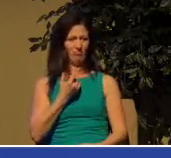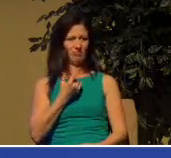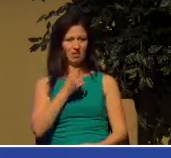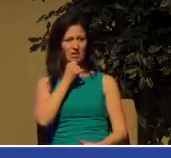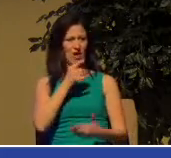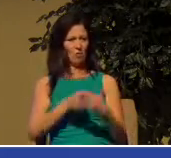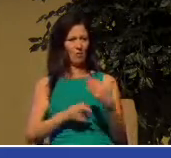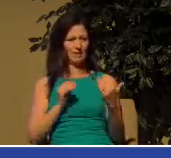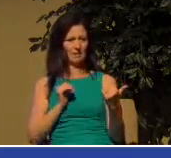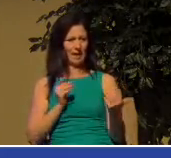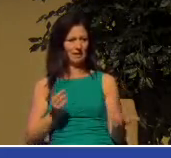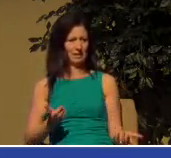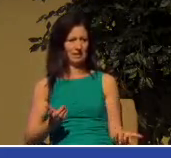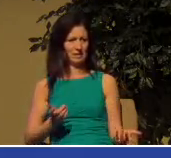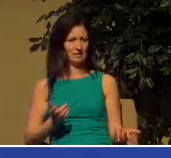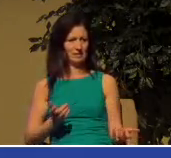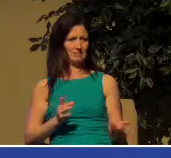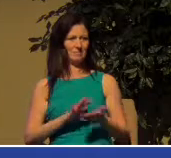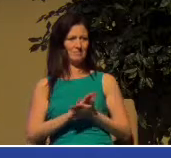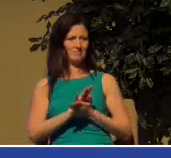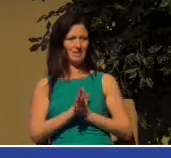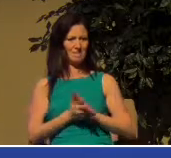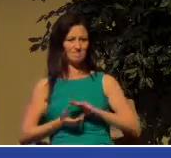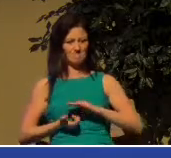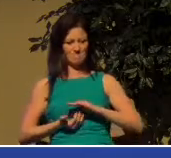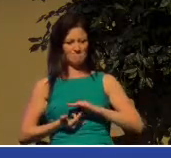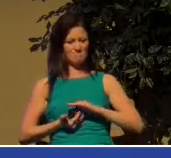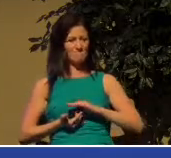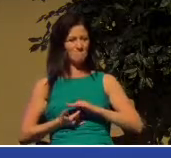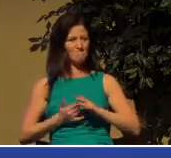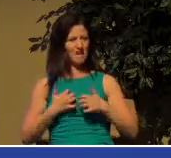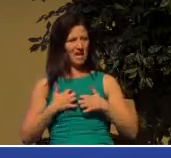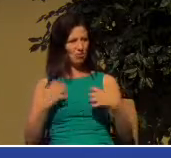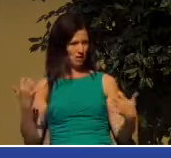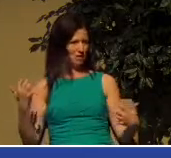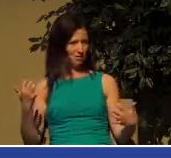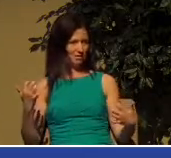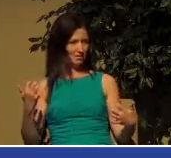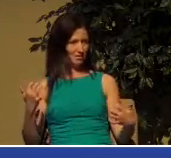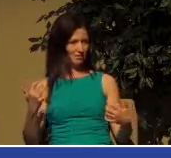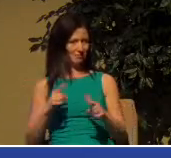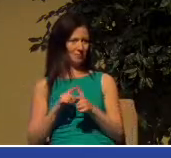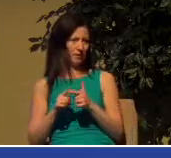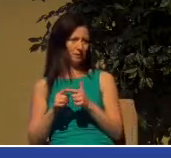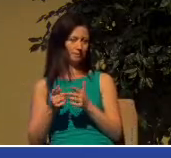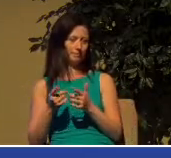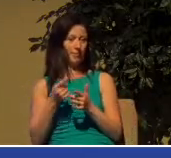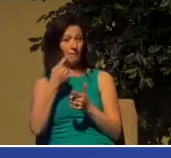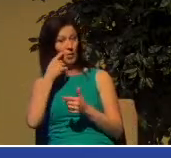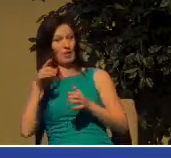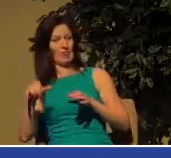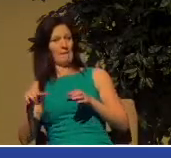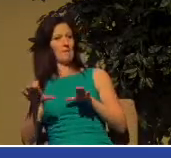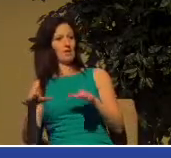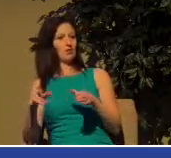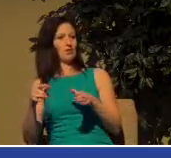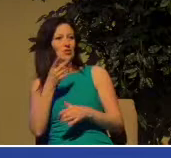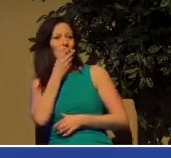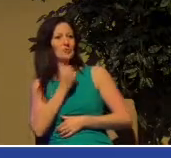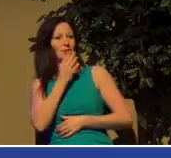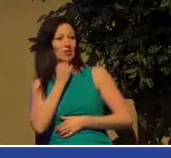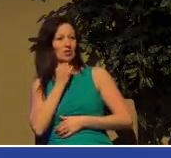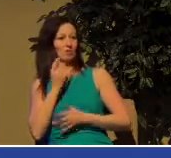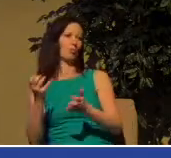anger, and ultimately murder. I believe that was the fertile ground that the